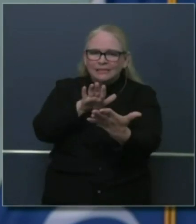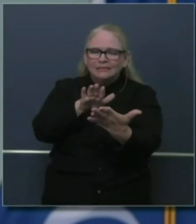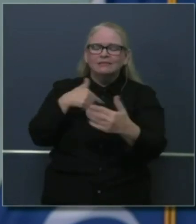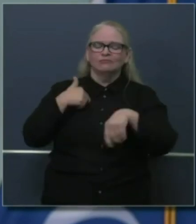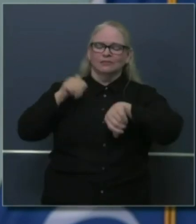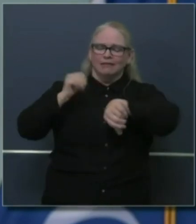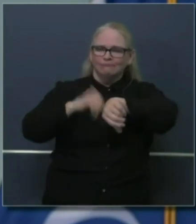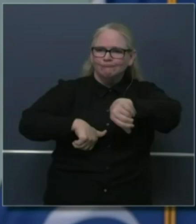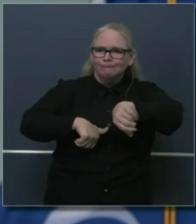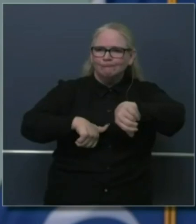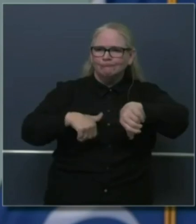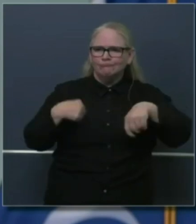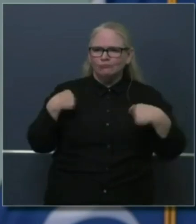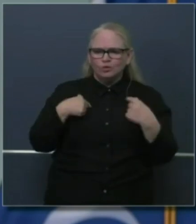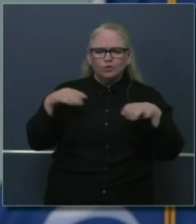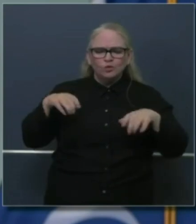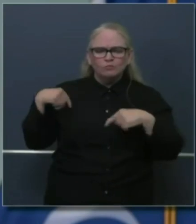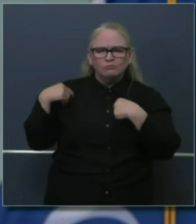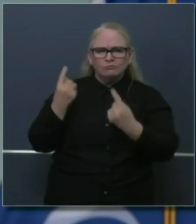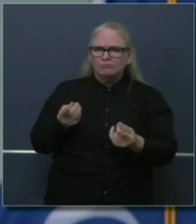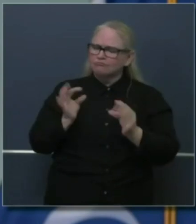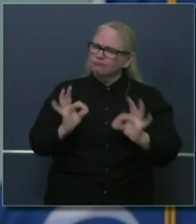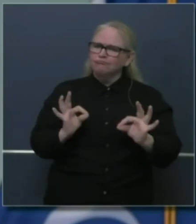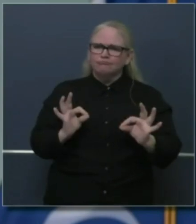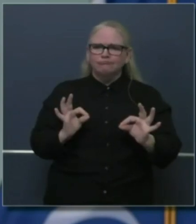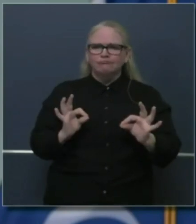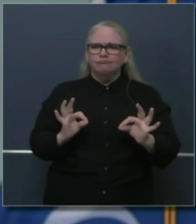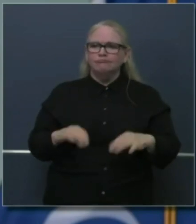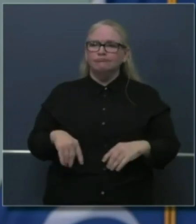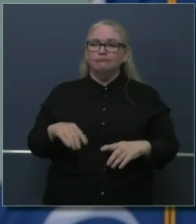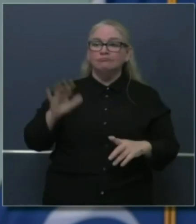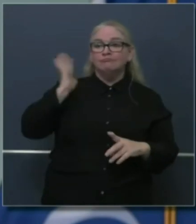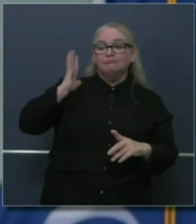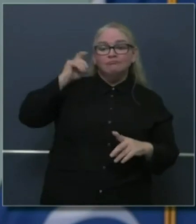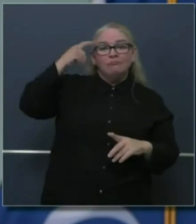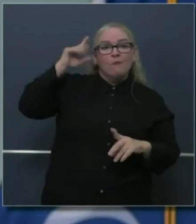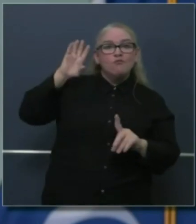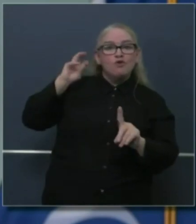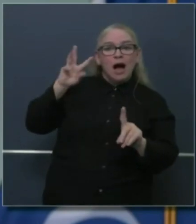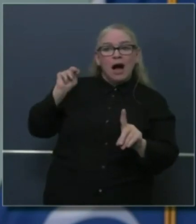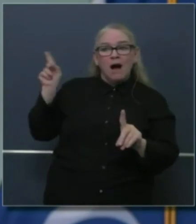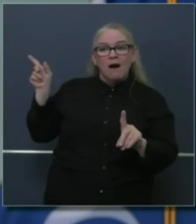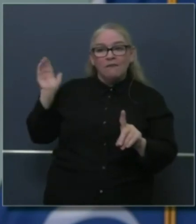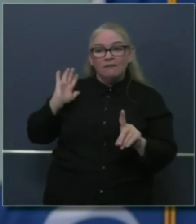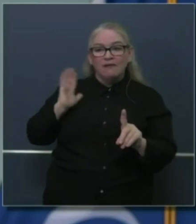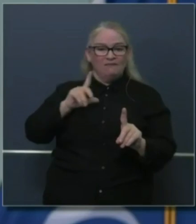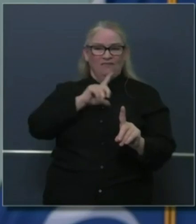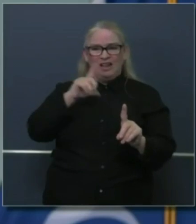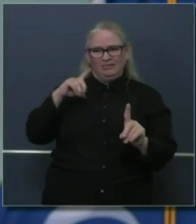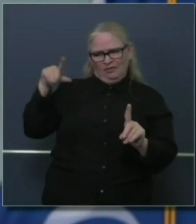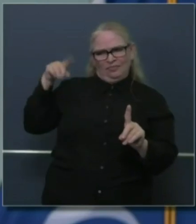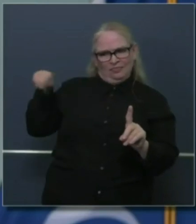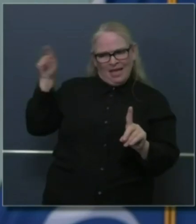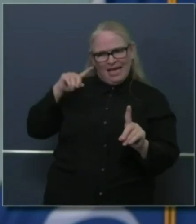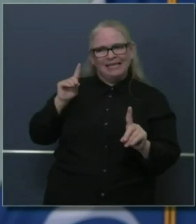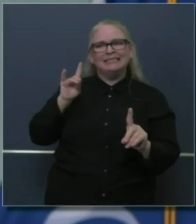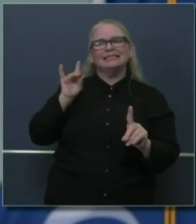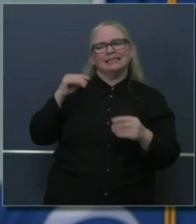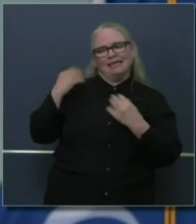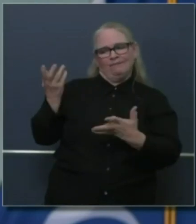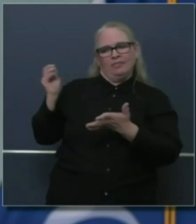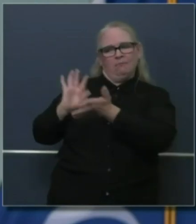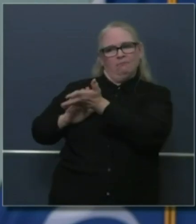done. Former Governor Brown, former legislators, to really get California's fiscal health back in